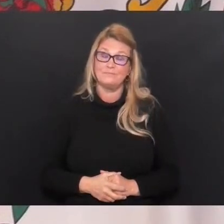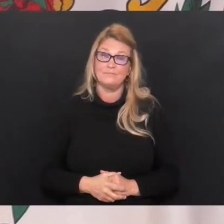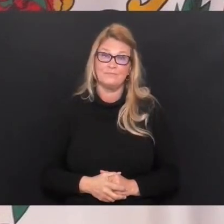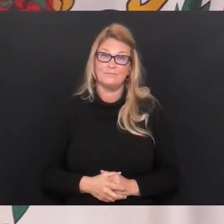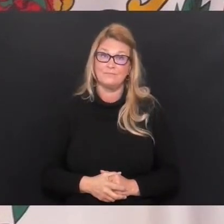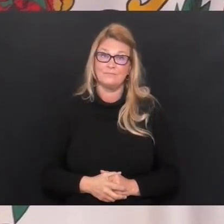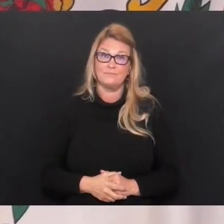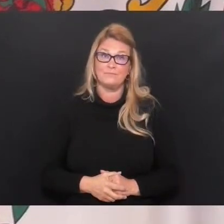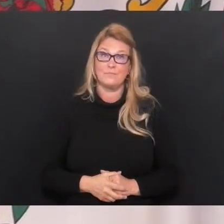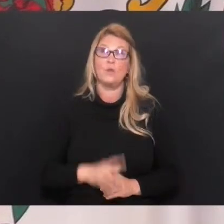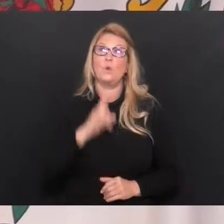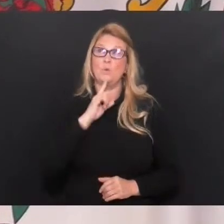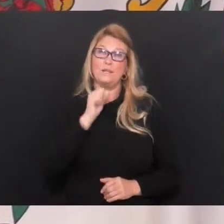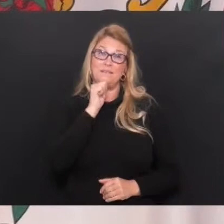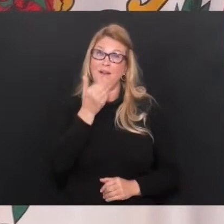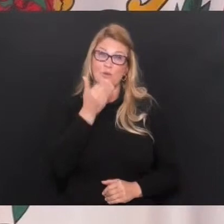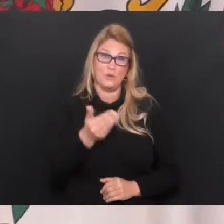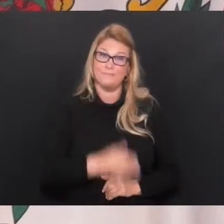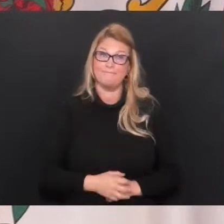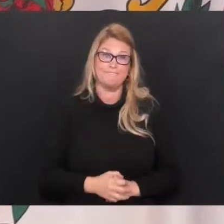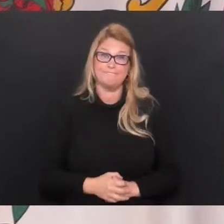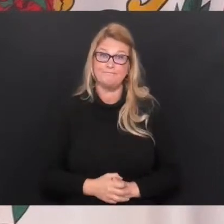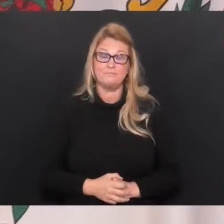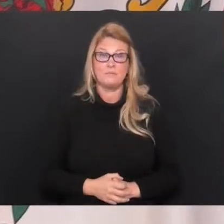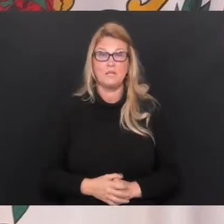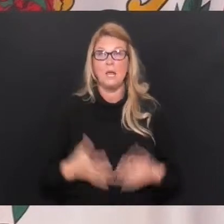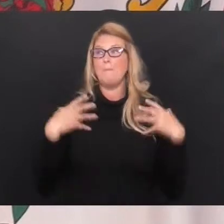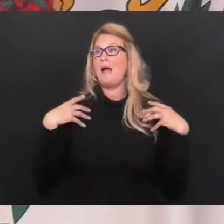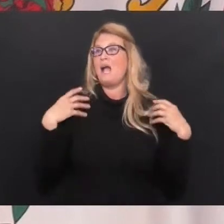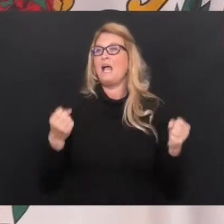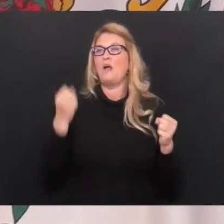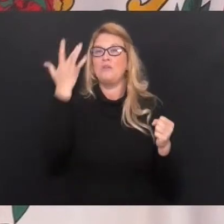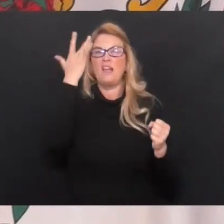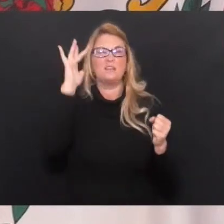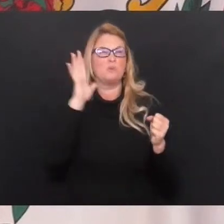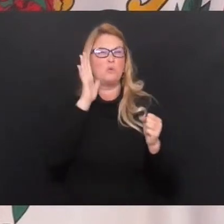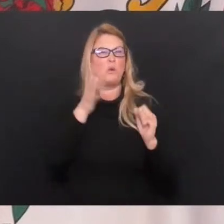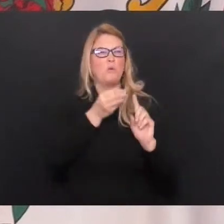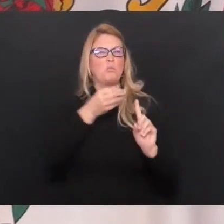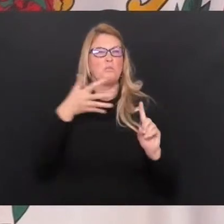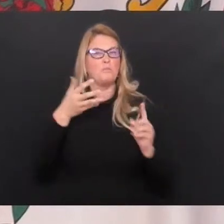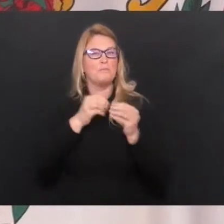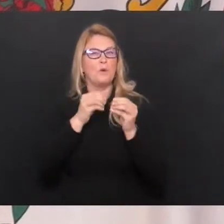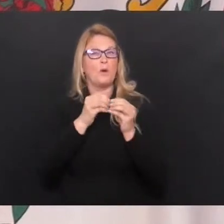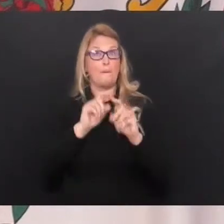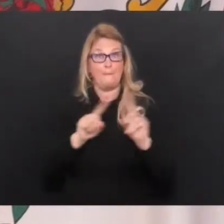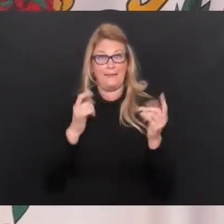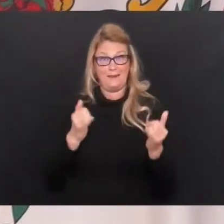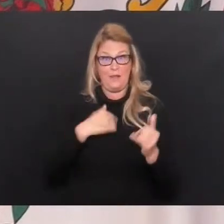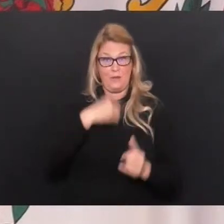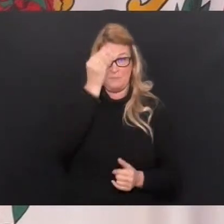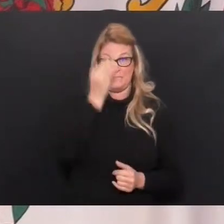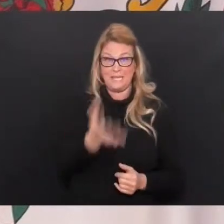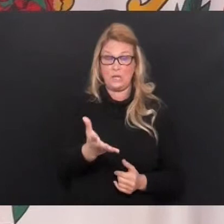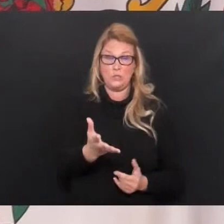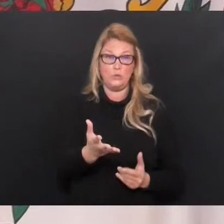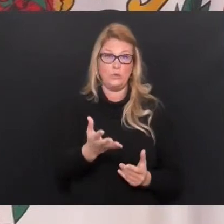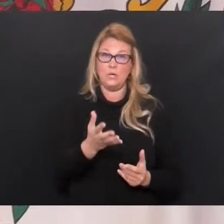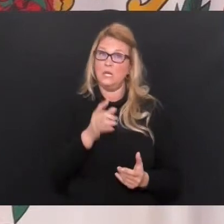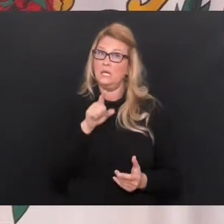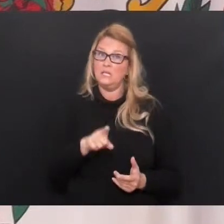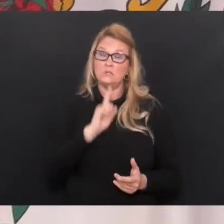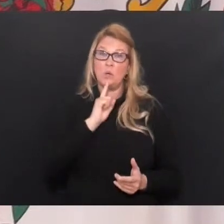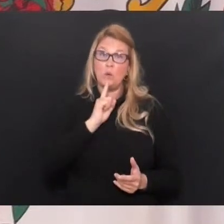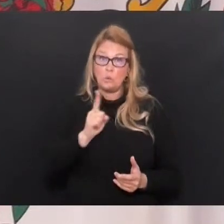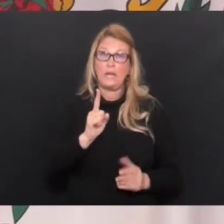against you. Now, our health experts will probably elaborate a little bit more, but I'm telling you, this is an absolute